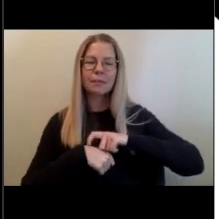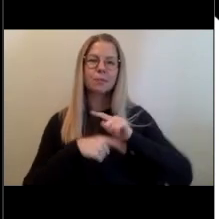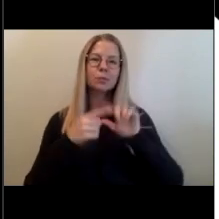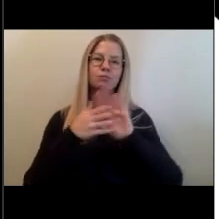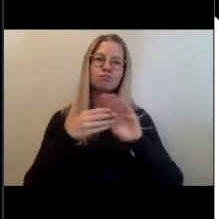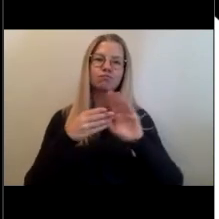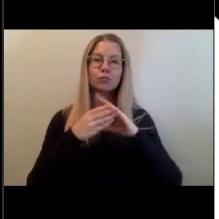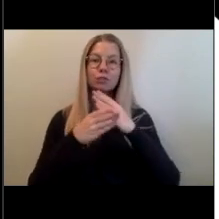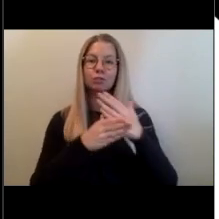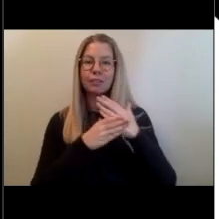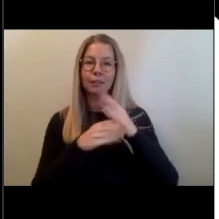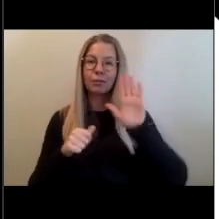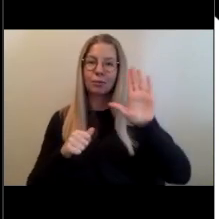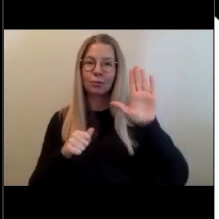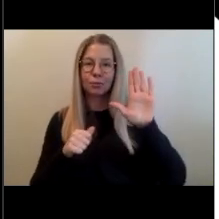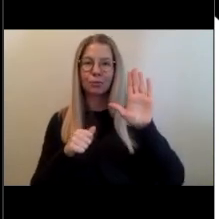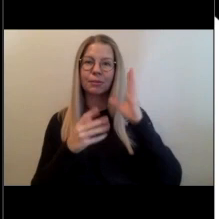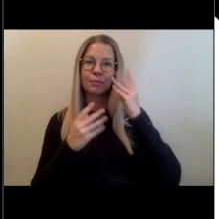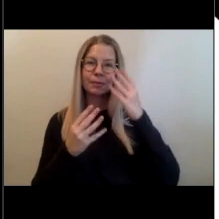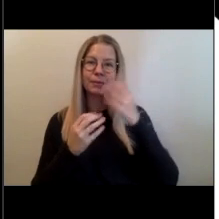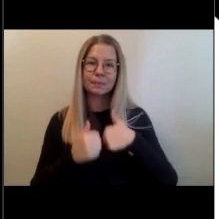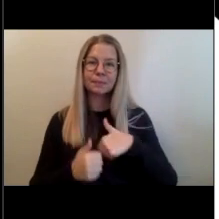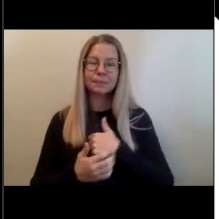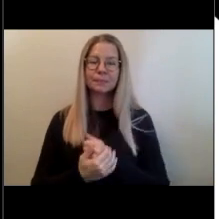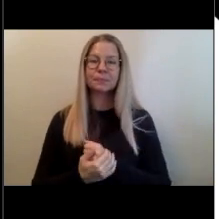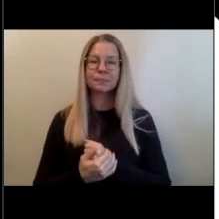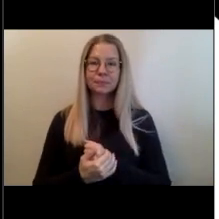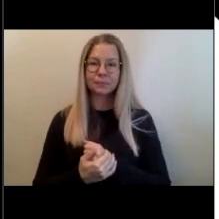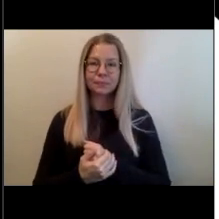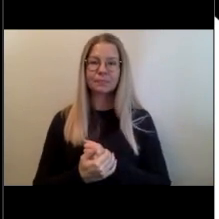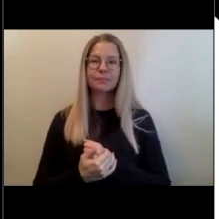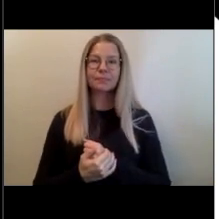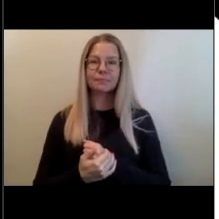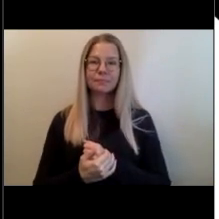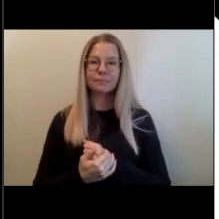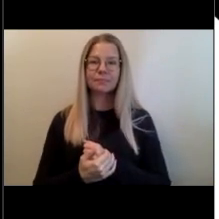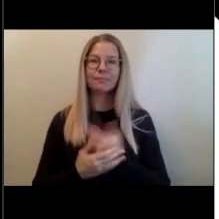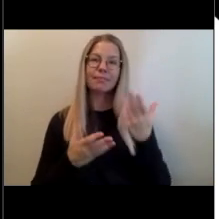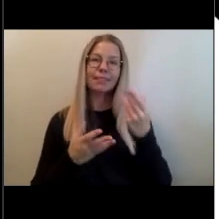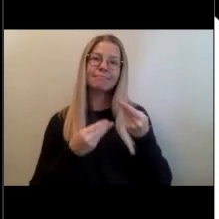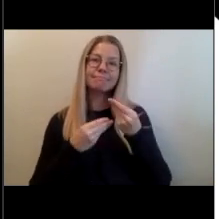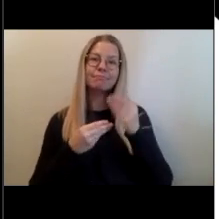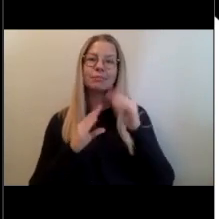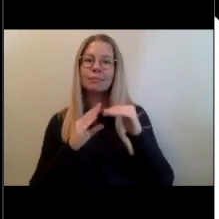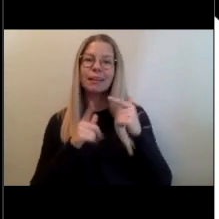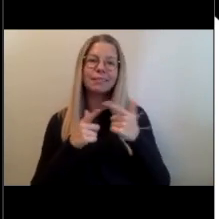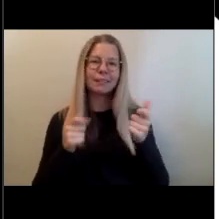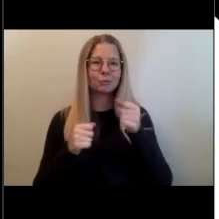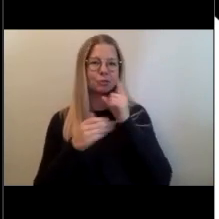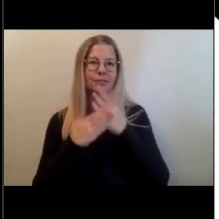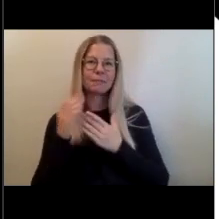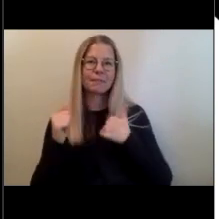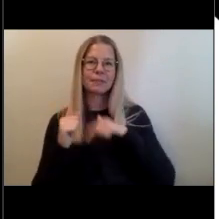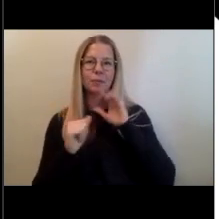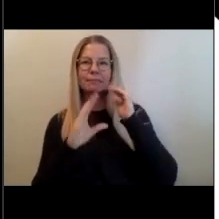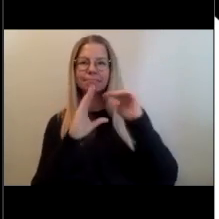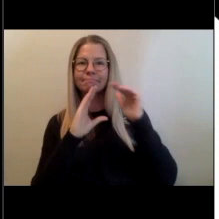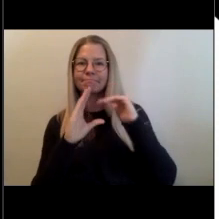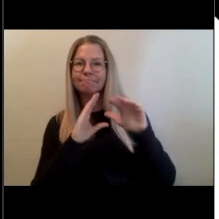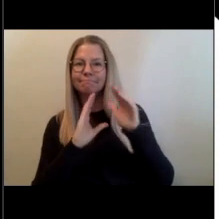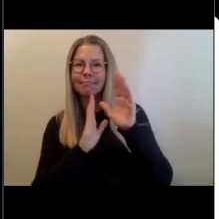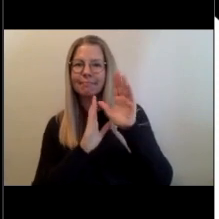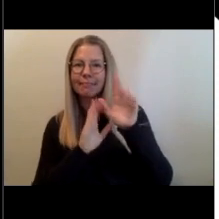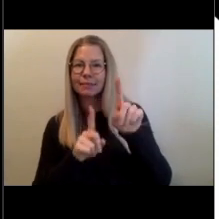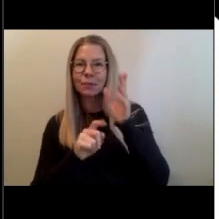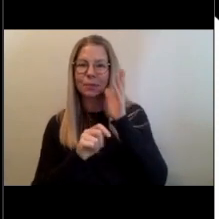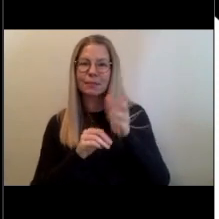your information with us and sharing your email. And I'm sure you'll be hearing from some of us. So thanks